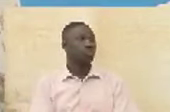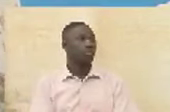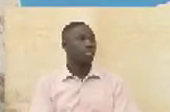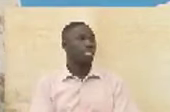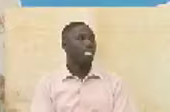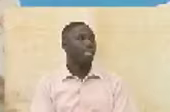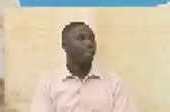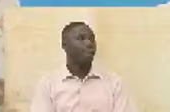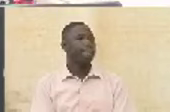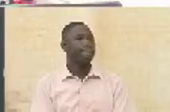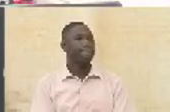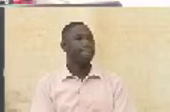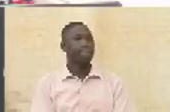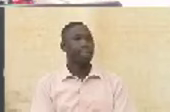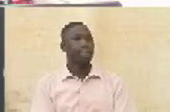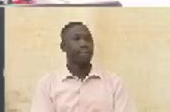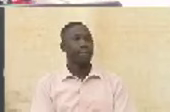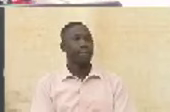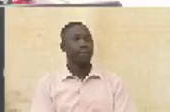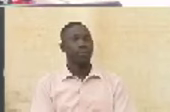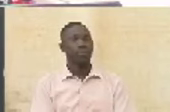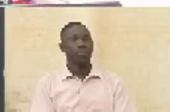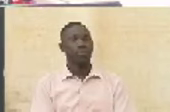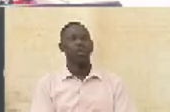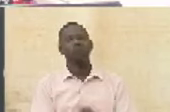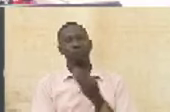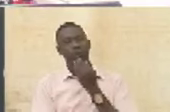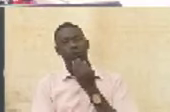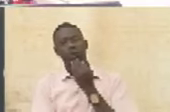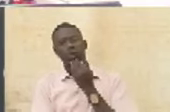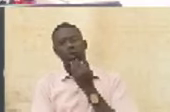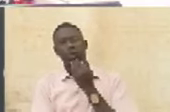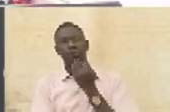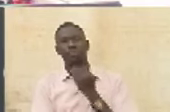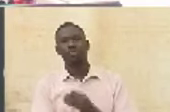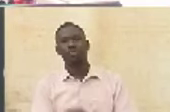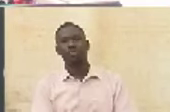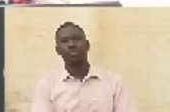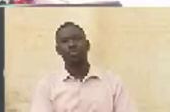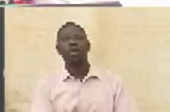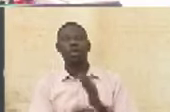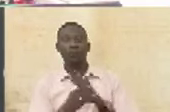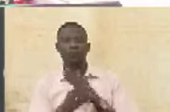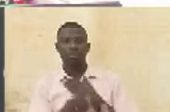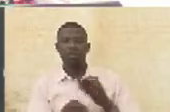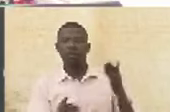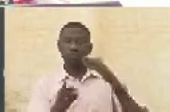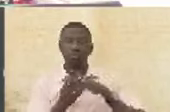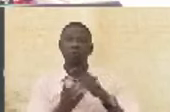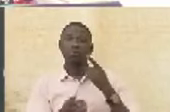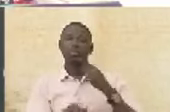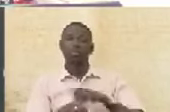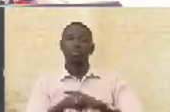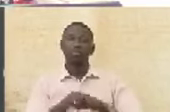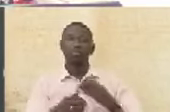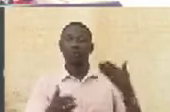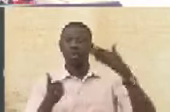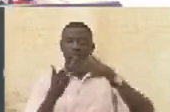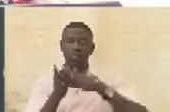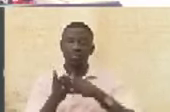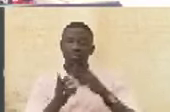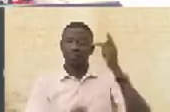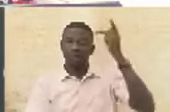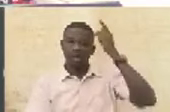Before you... My apologies. Just before we go on to when you arrived at